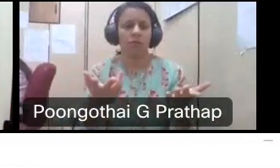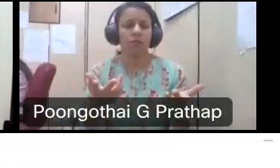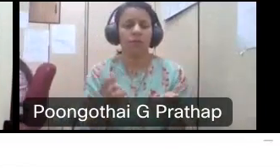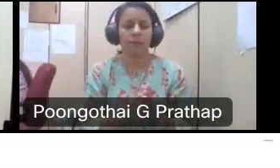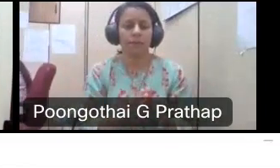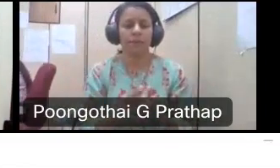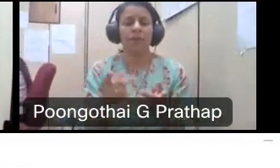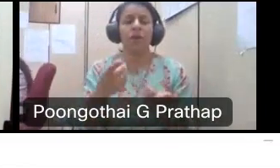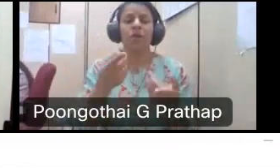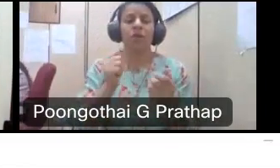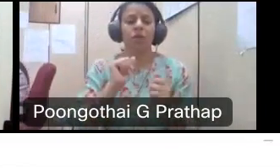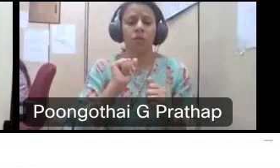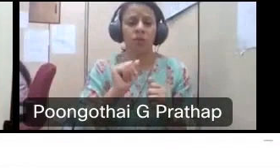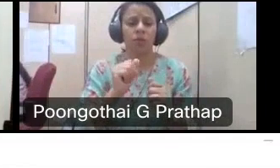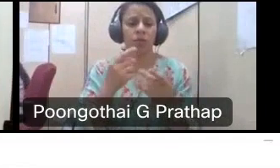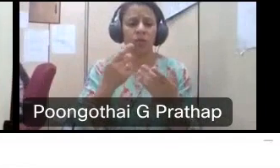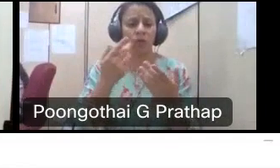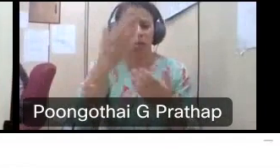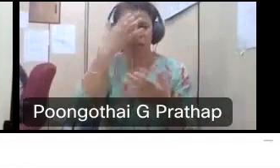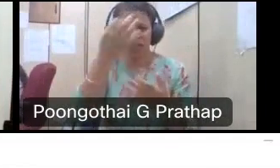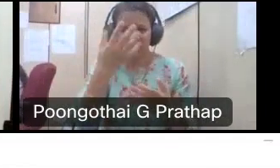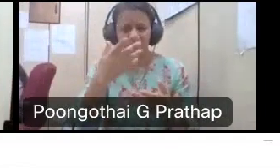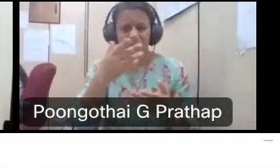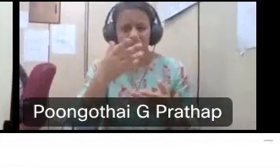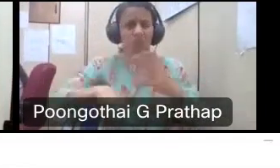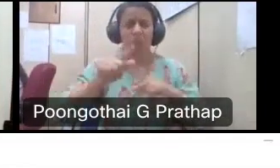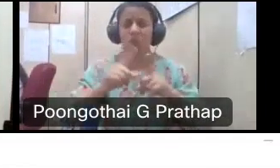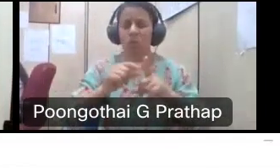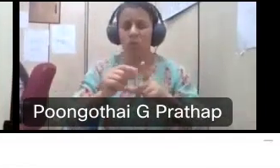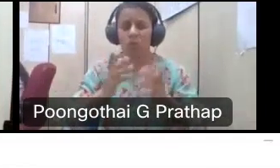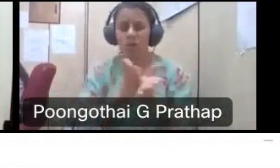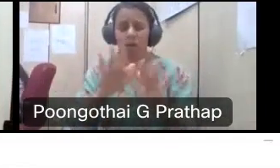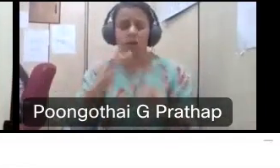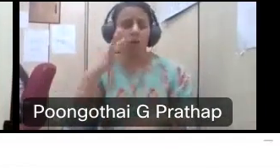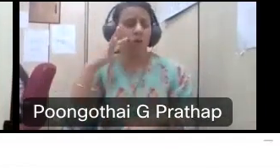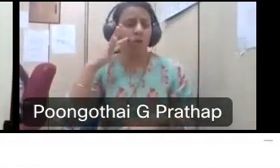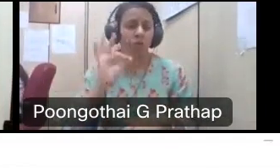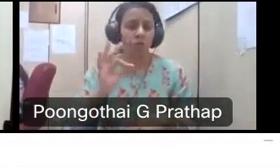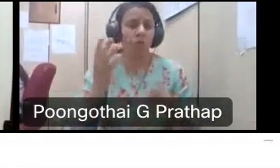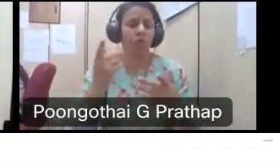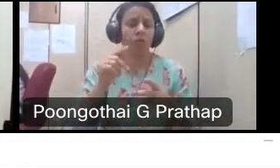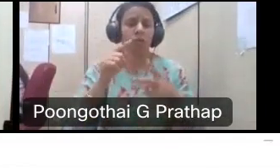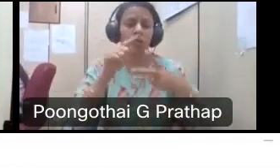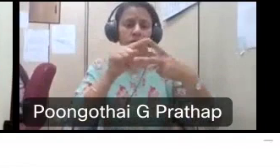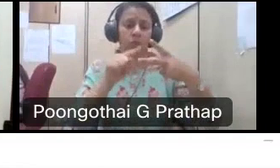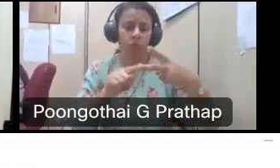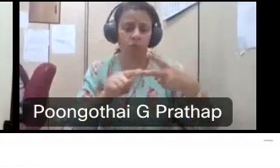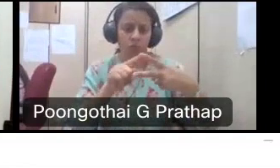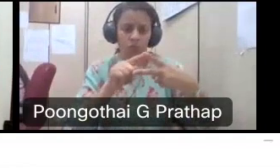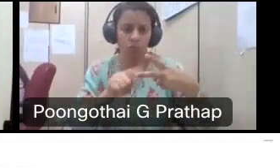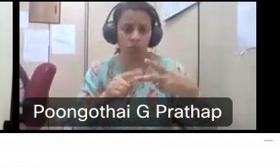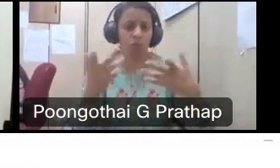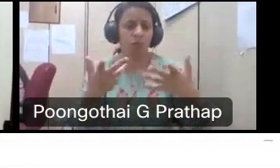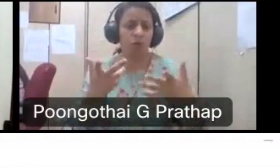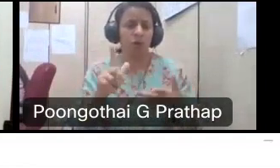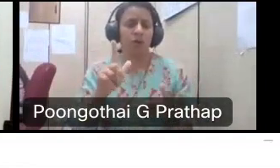to open our potential. So this is very important that we have to do continuous effort to get